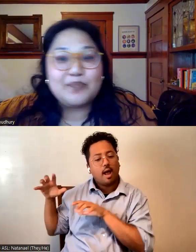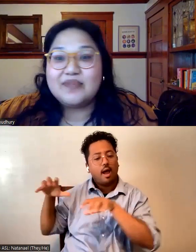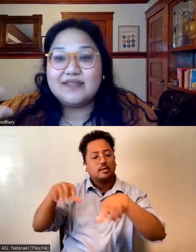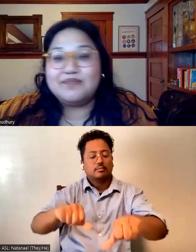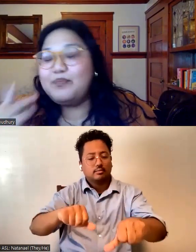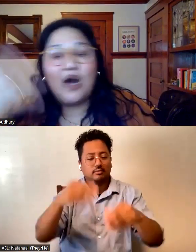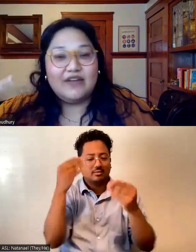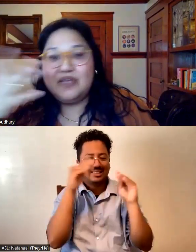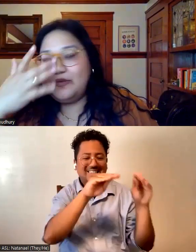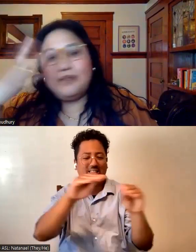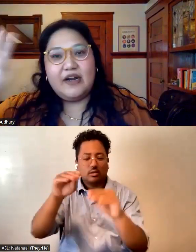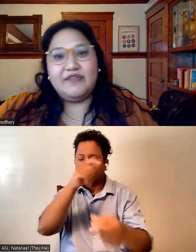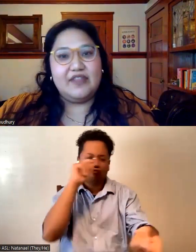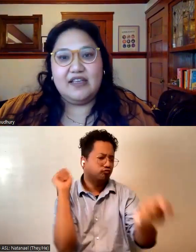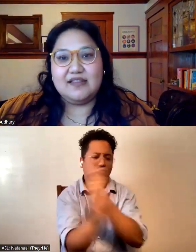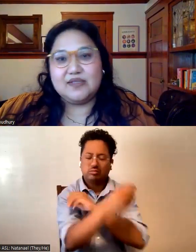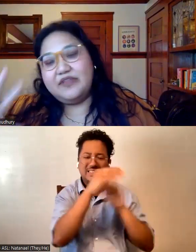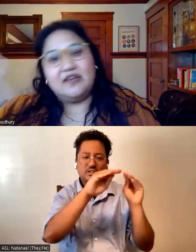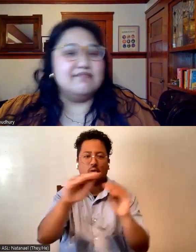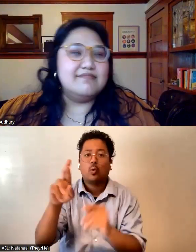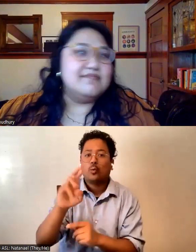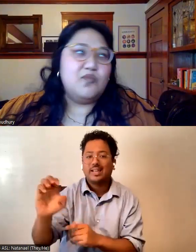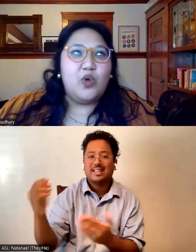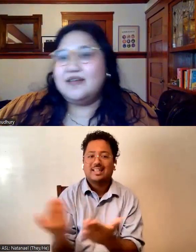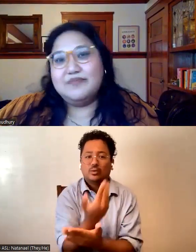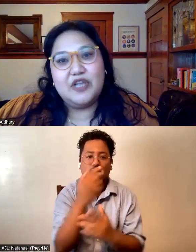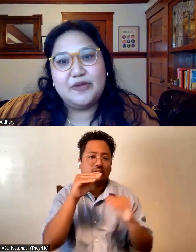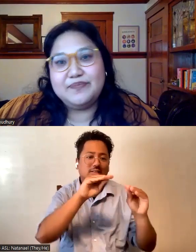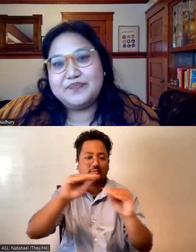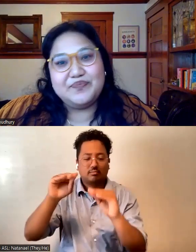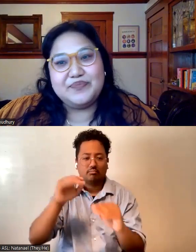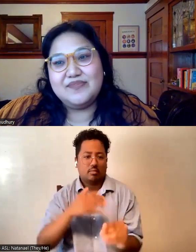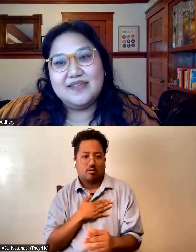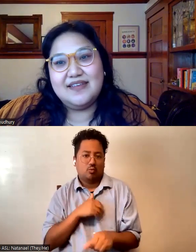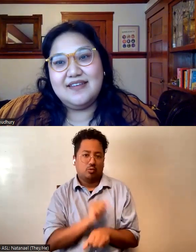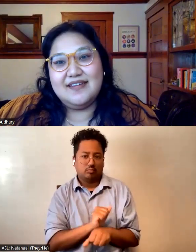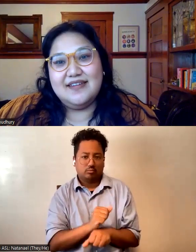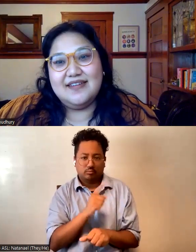that's part of the sort of like work,